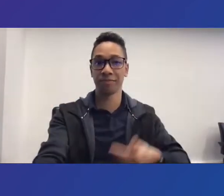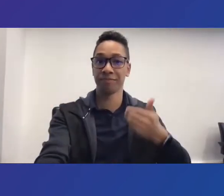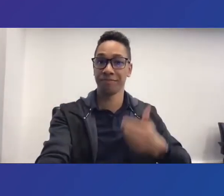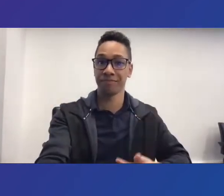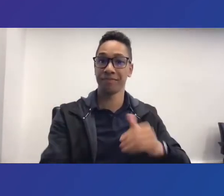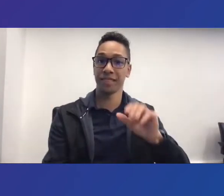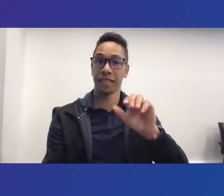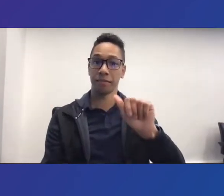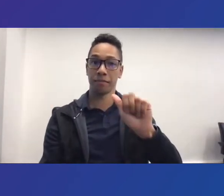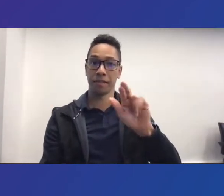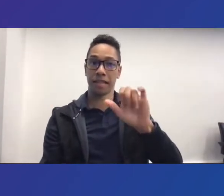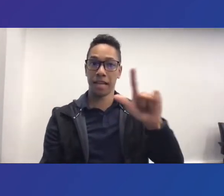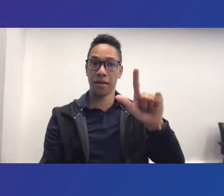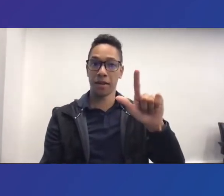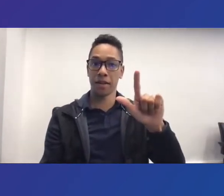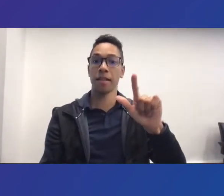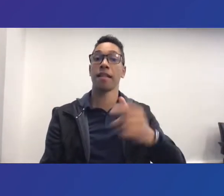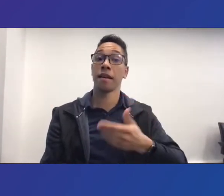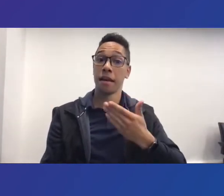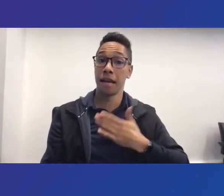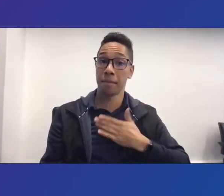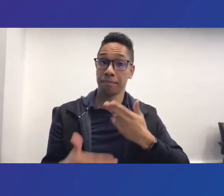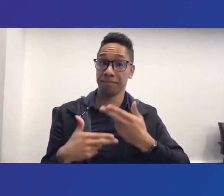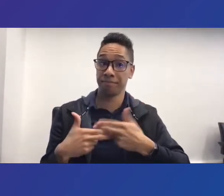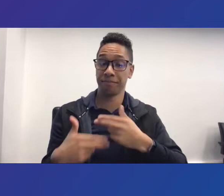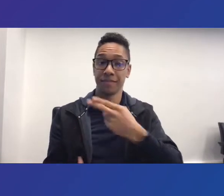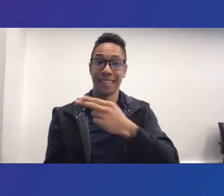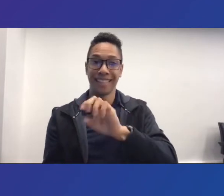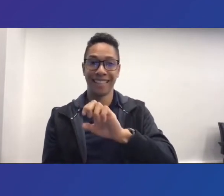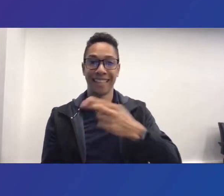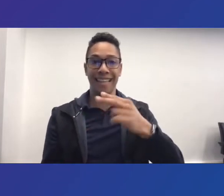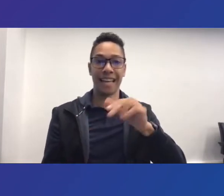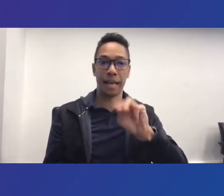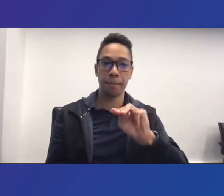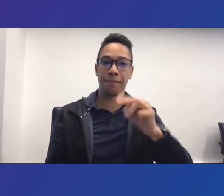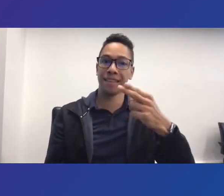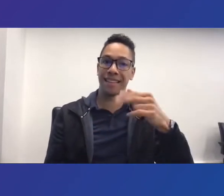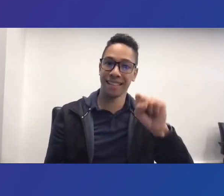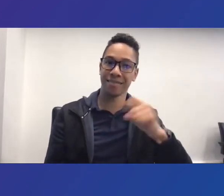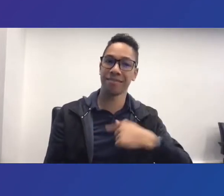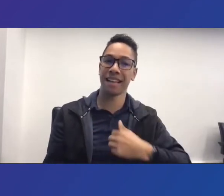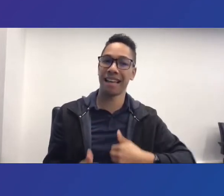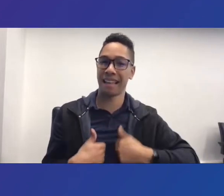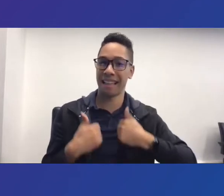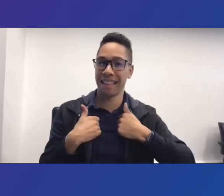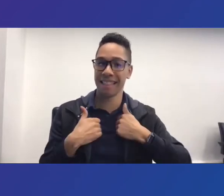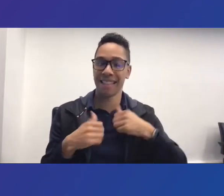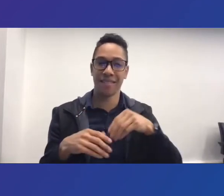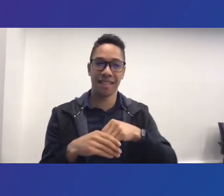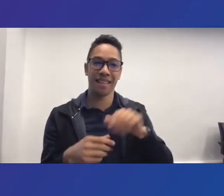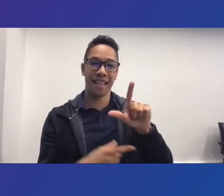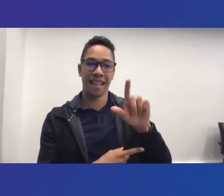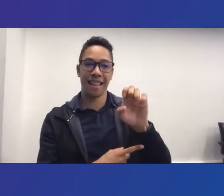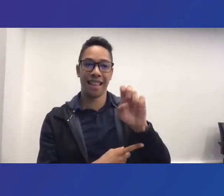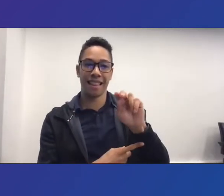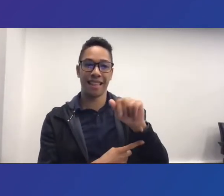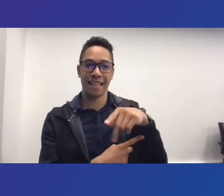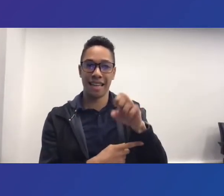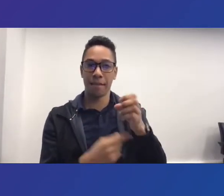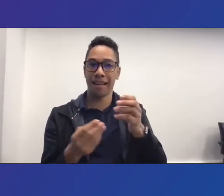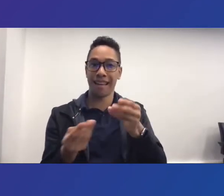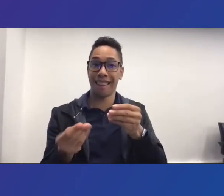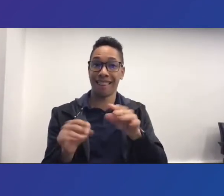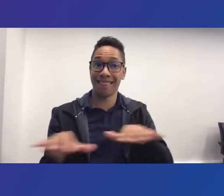Dance NYC. My pronouns are he, him, his. I live in Muncie, Lenape Land, now called West Village in